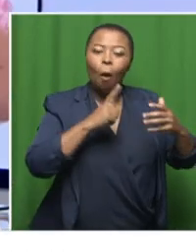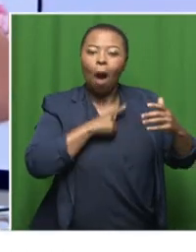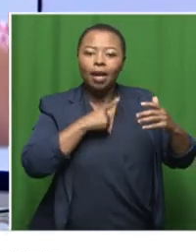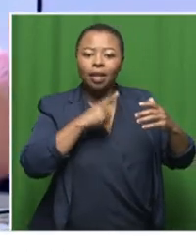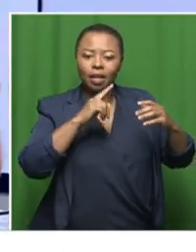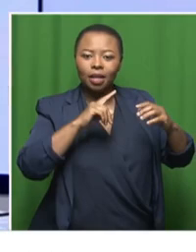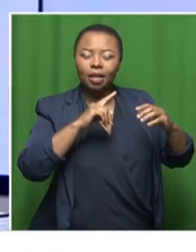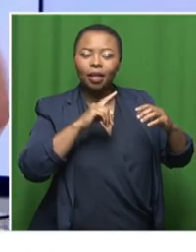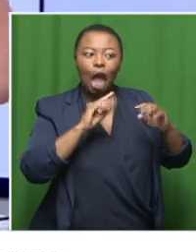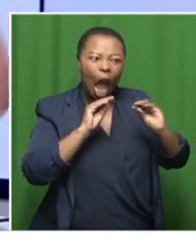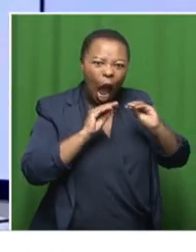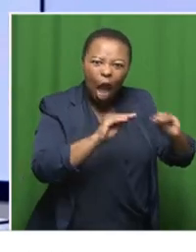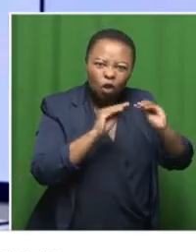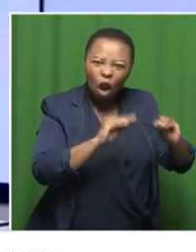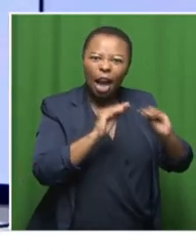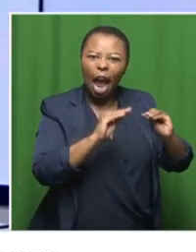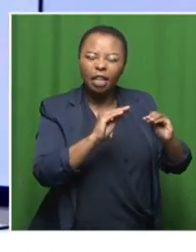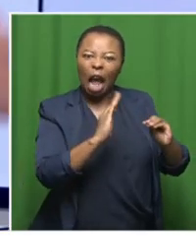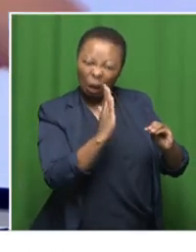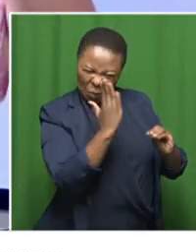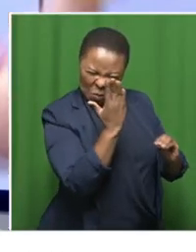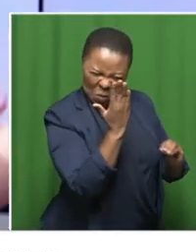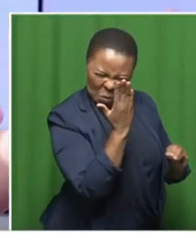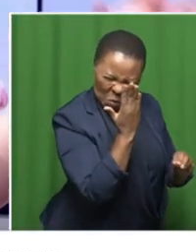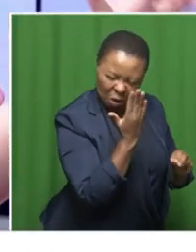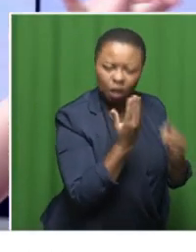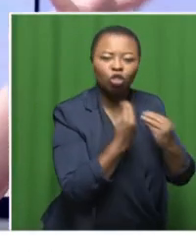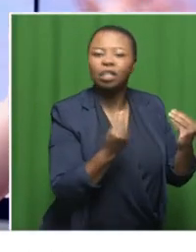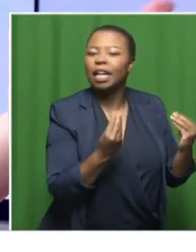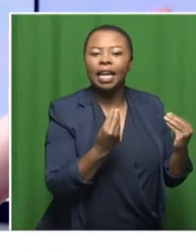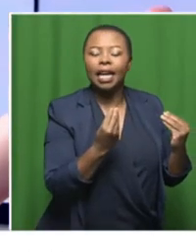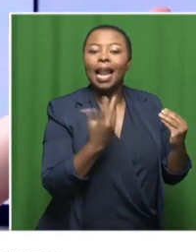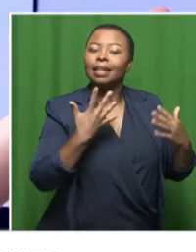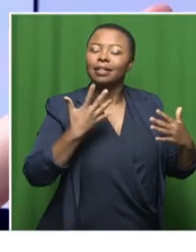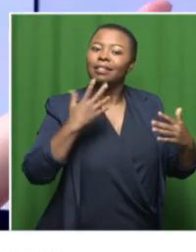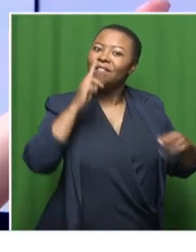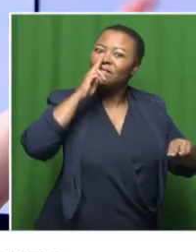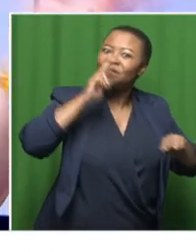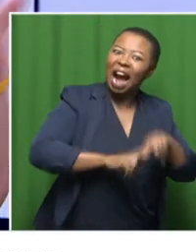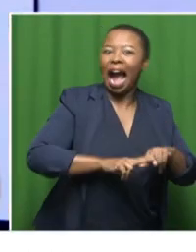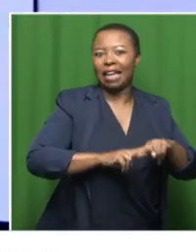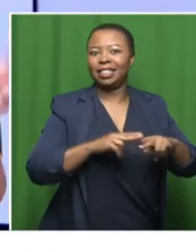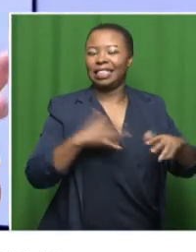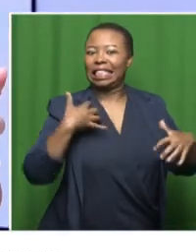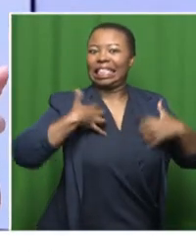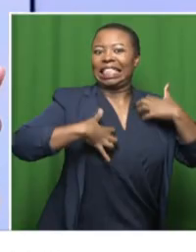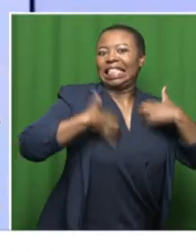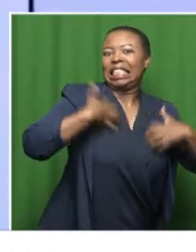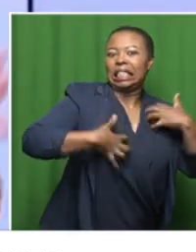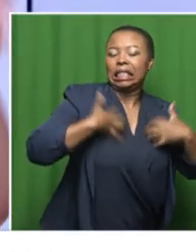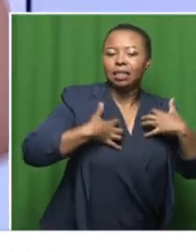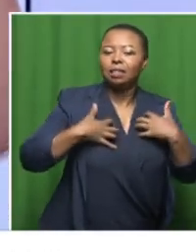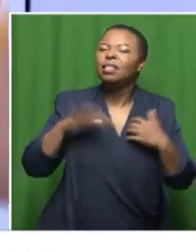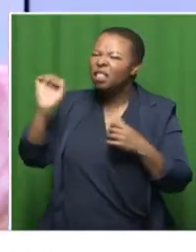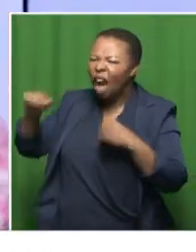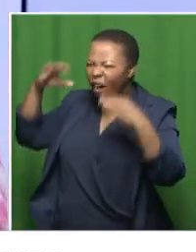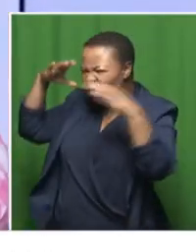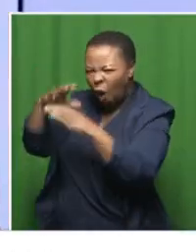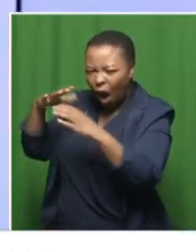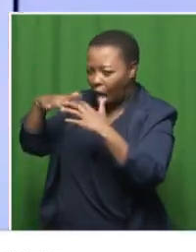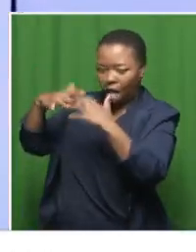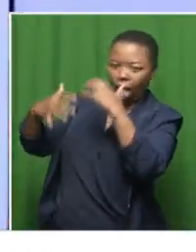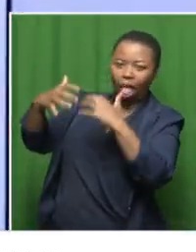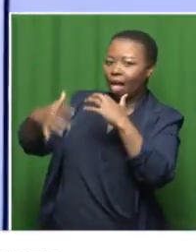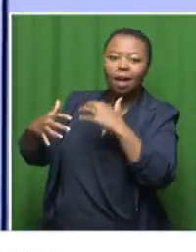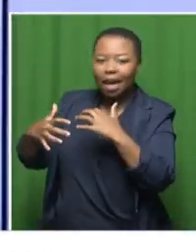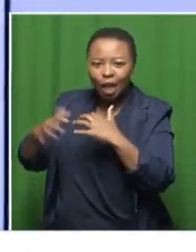by in their face and being on the nose. But it's also got to be entertaining. So that and it shouldn't lose focus when entertaining as